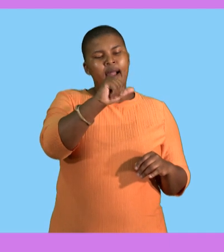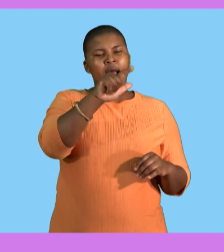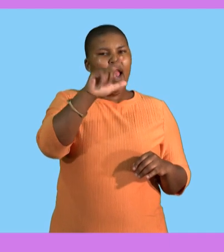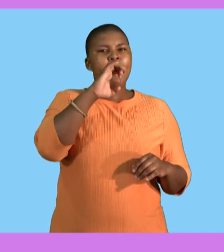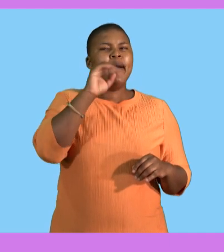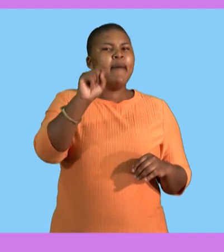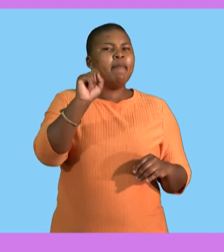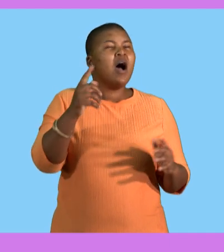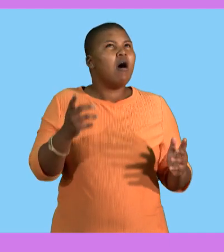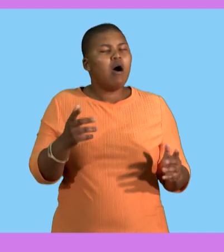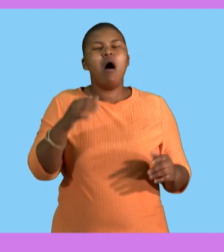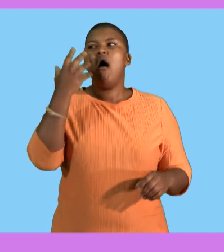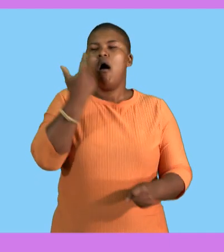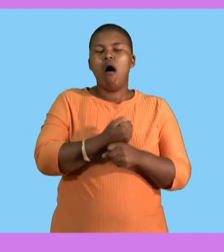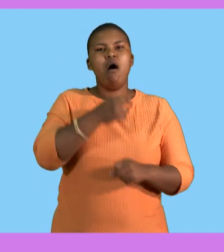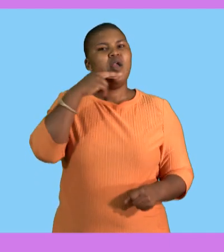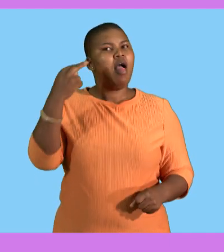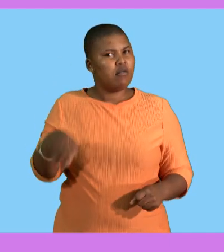to reality.